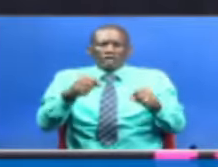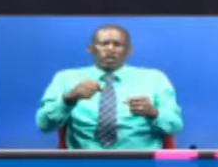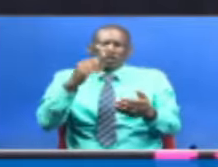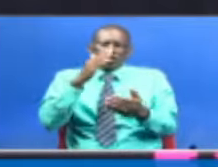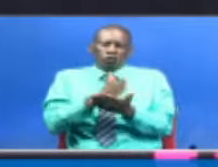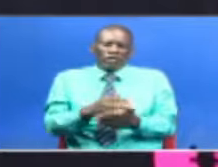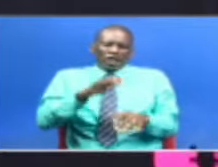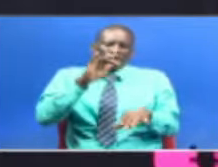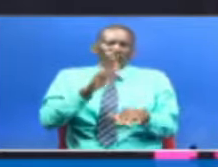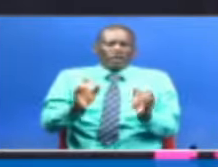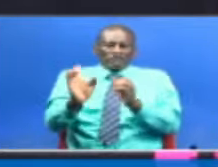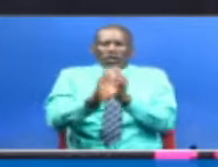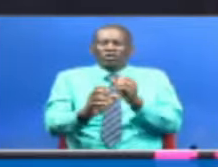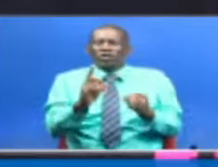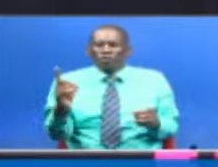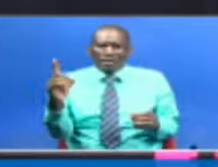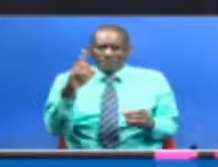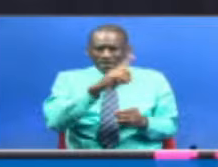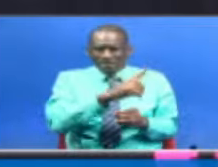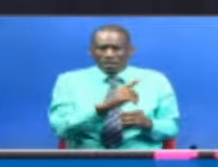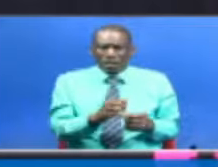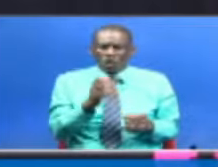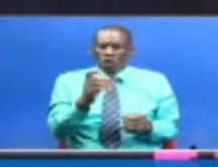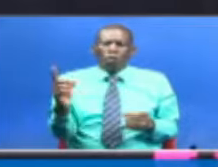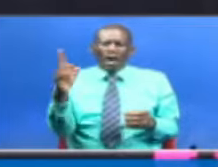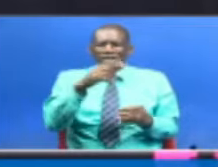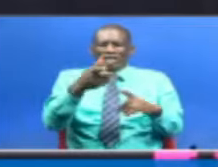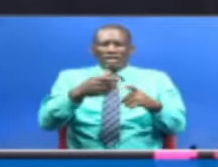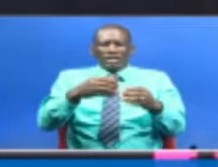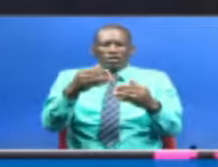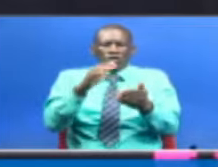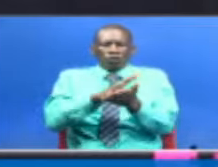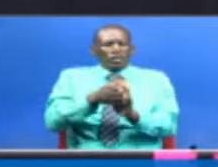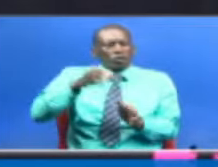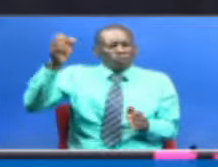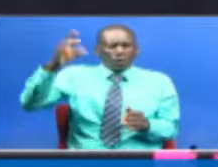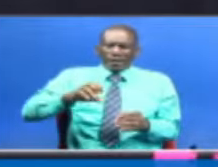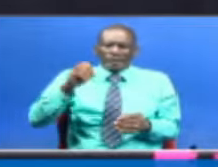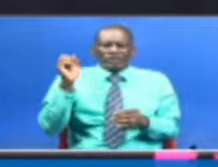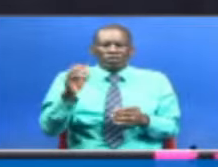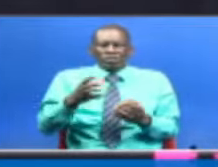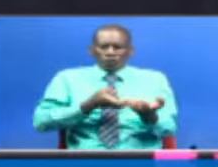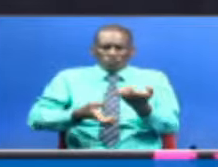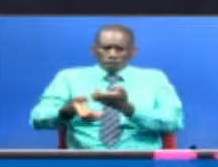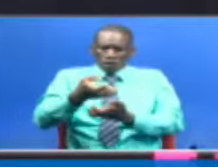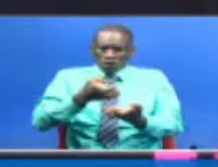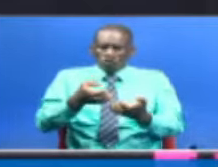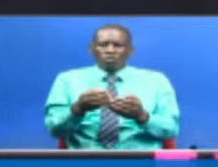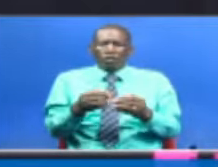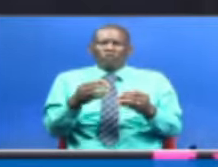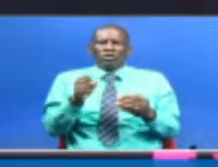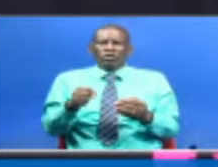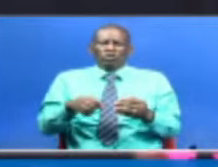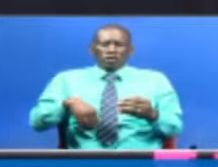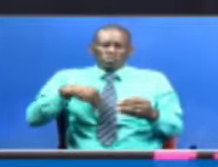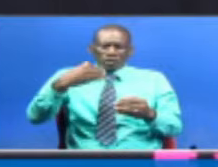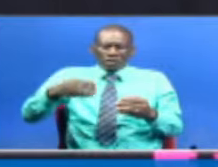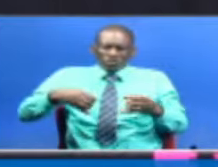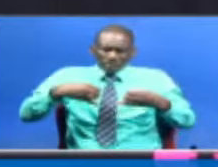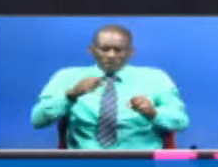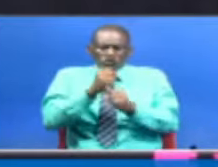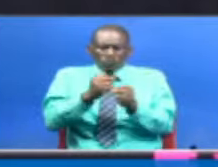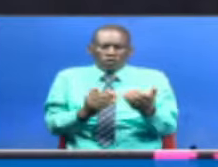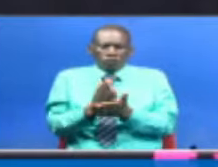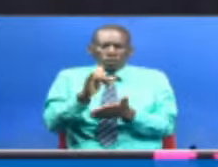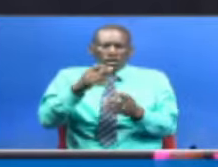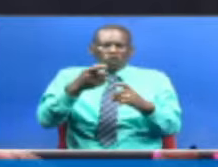down in a day. A day out of power is really expensive for the economy. Mm. So we will endeavor to ensure that from the lessons